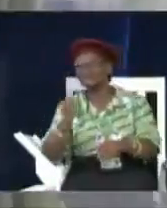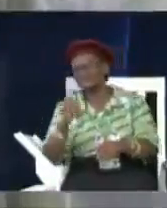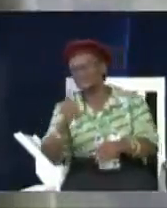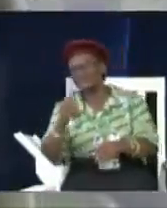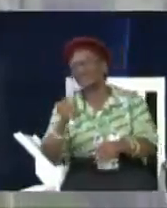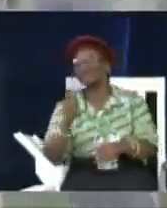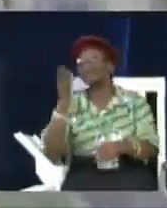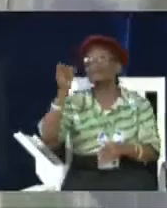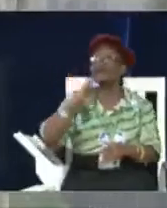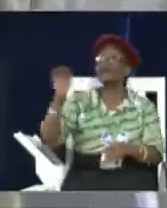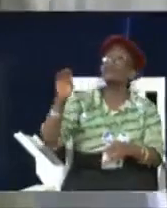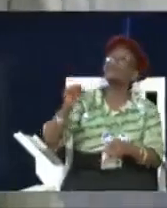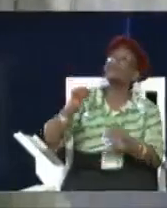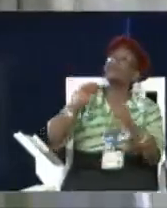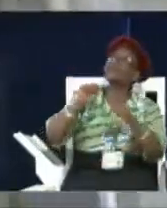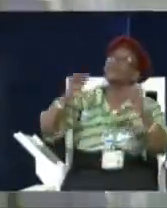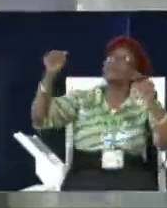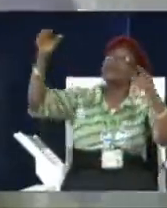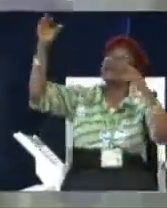approach unto.